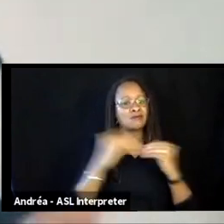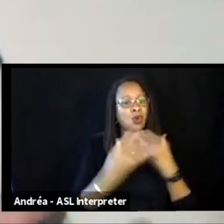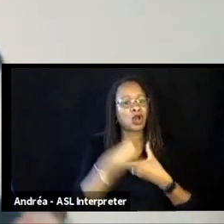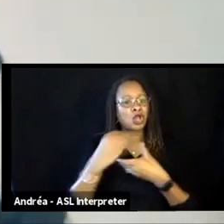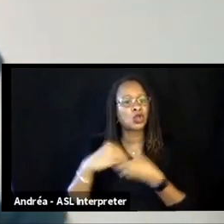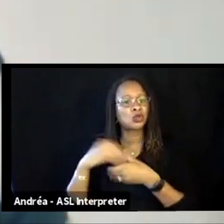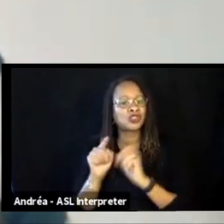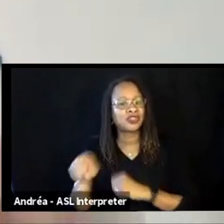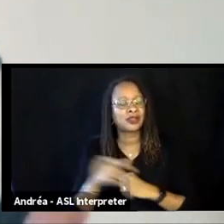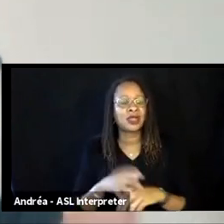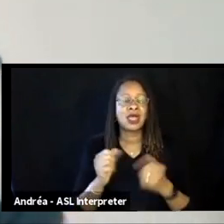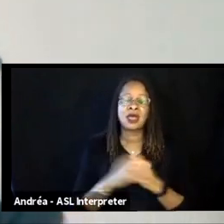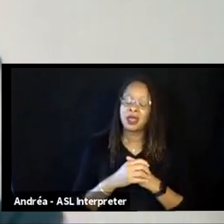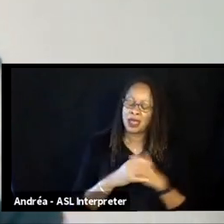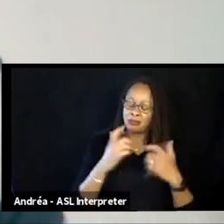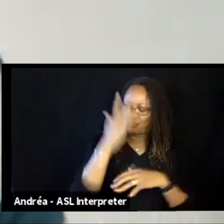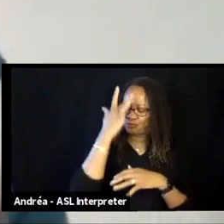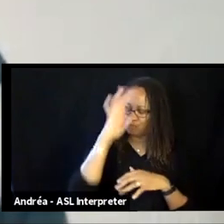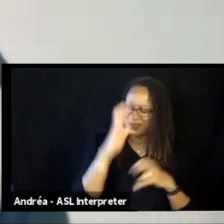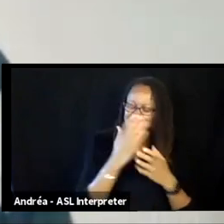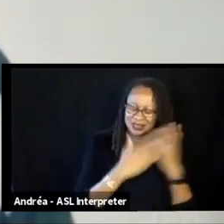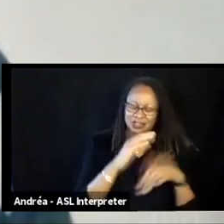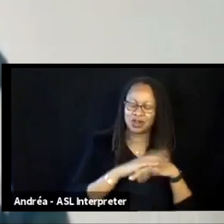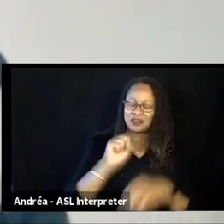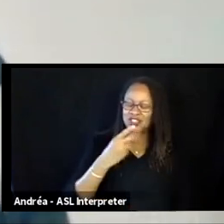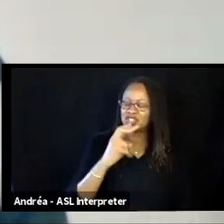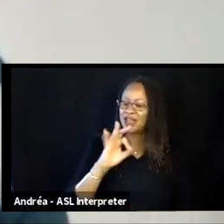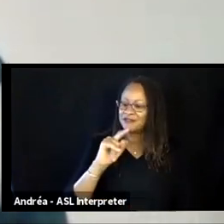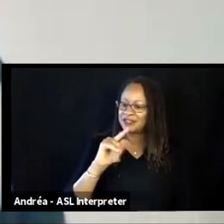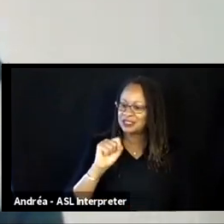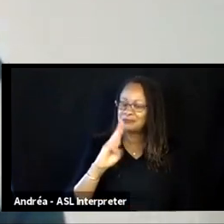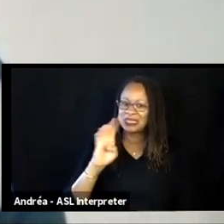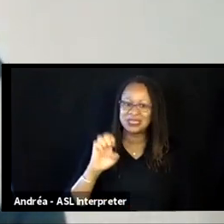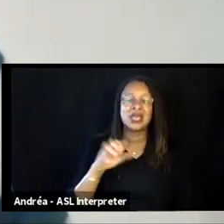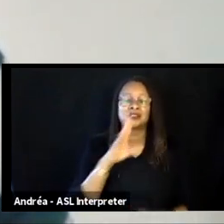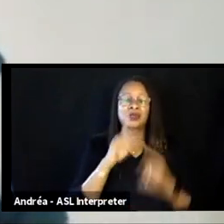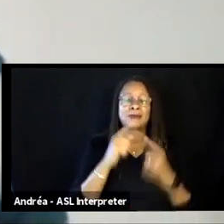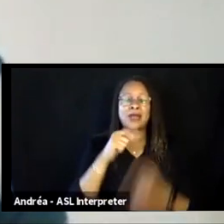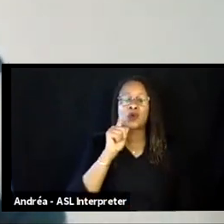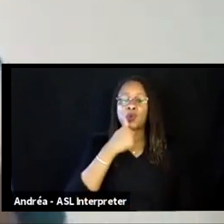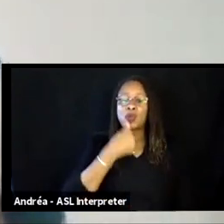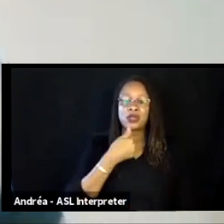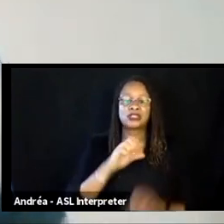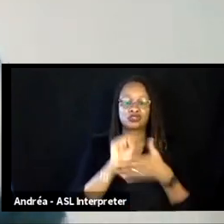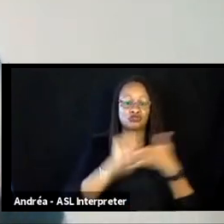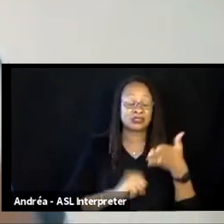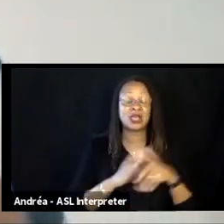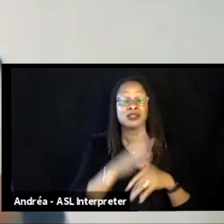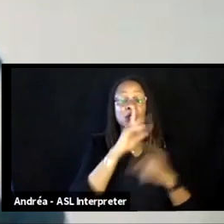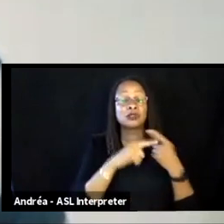there was a really brilliant session by Shaftesbury on queering the script. And they were talking about really